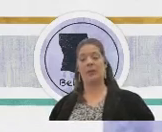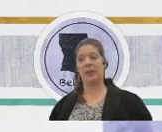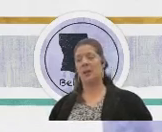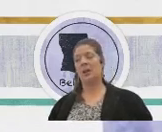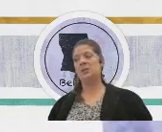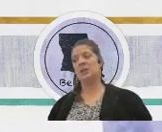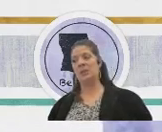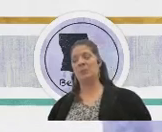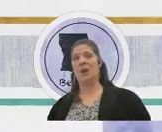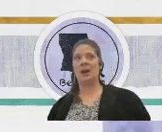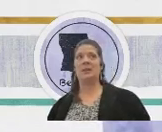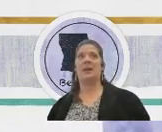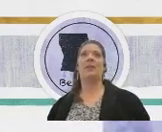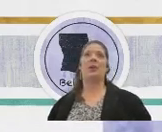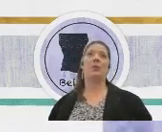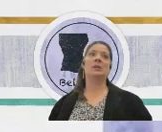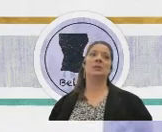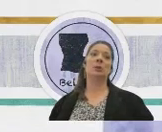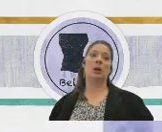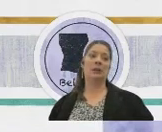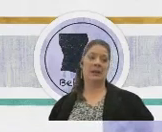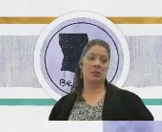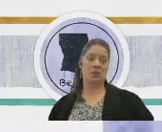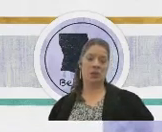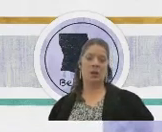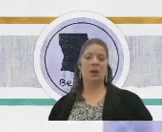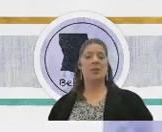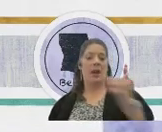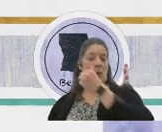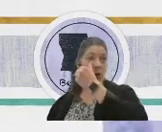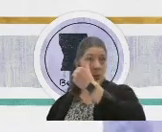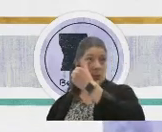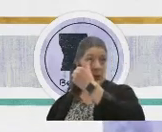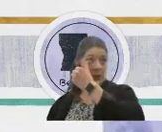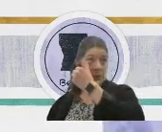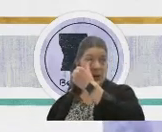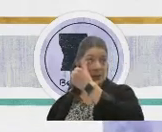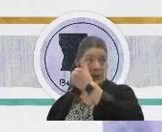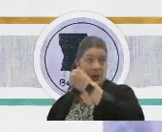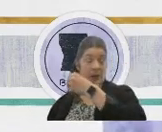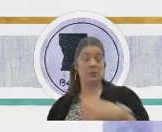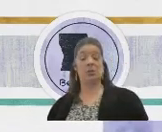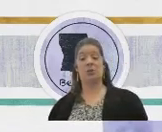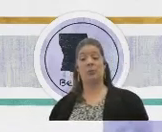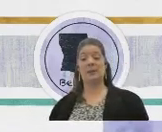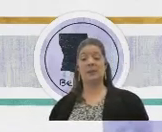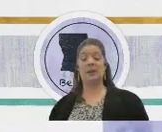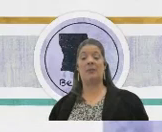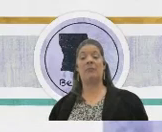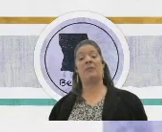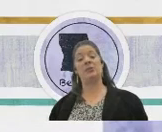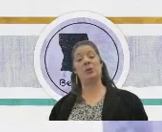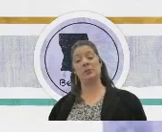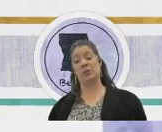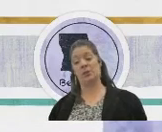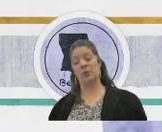hour equivalent. Keep in mind that there was a law last year that we're going to be bringing some policy around to June Bessie,